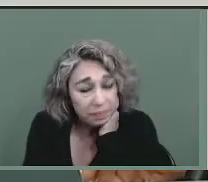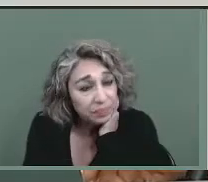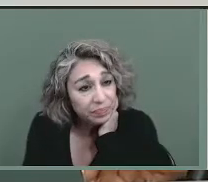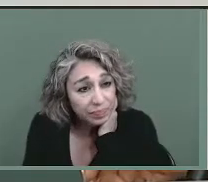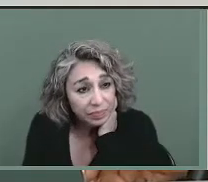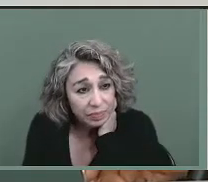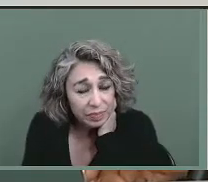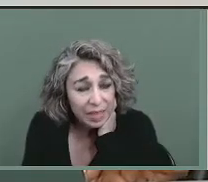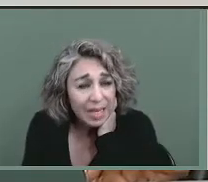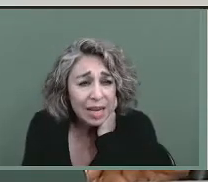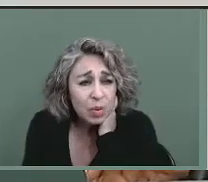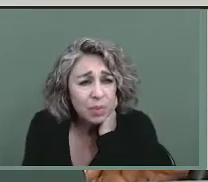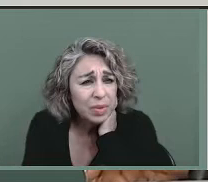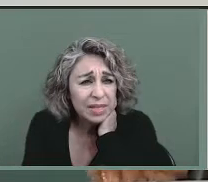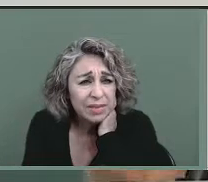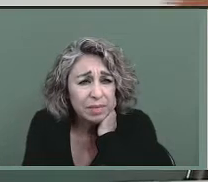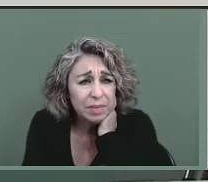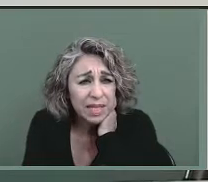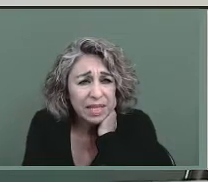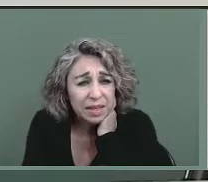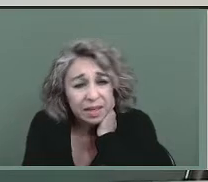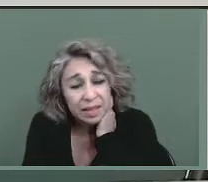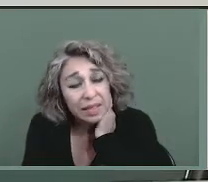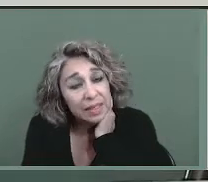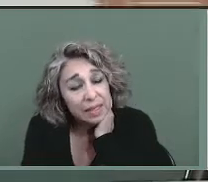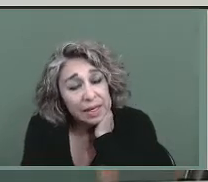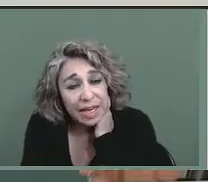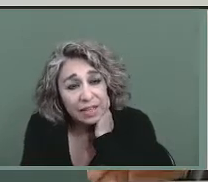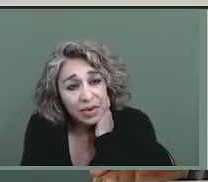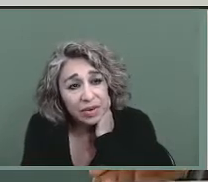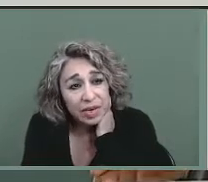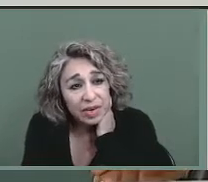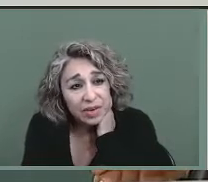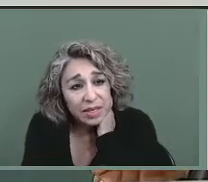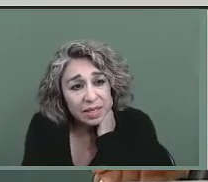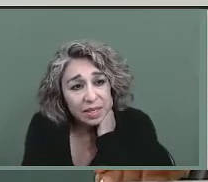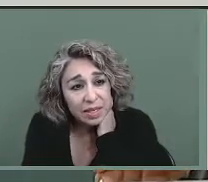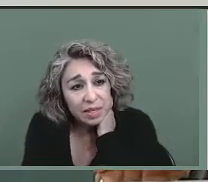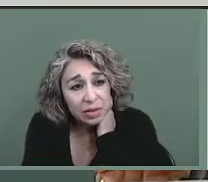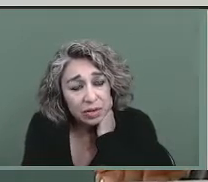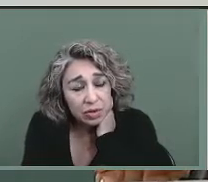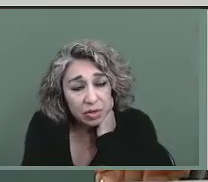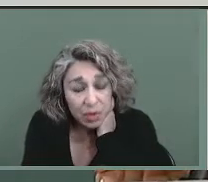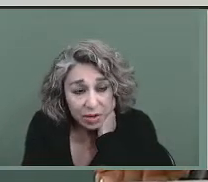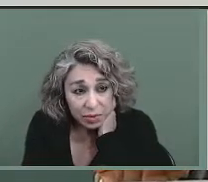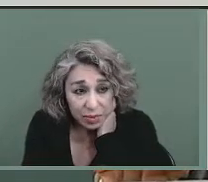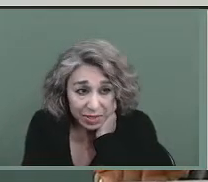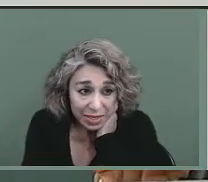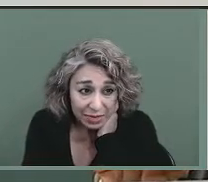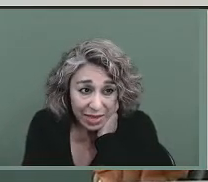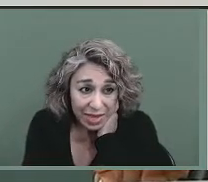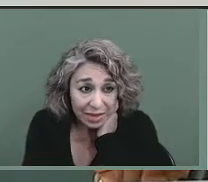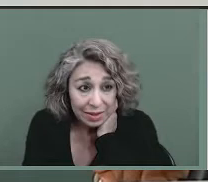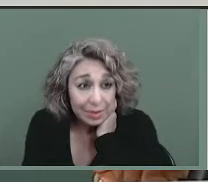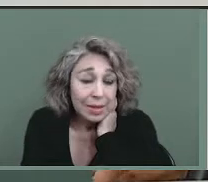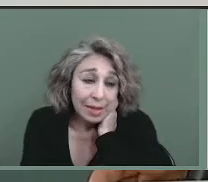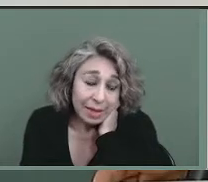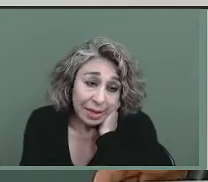$1,700,000,000, like $1.7 billion. Calderon increased it to 200% of